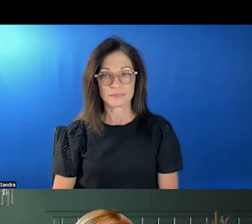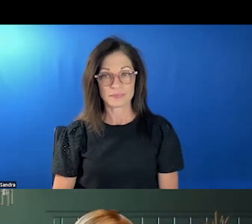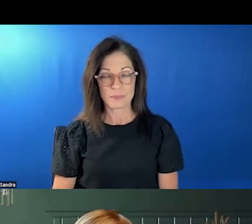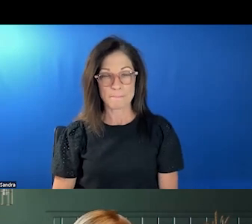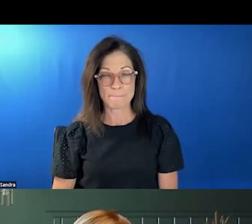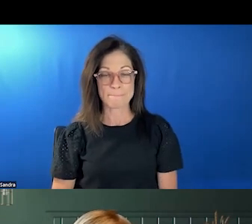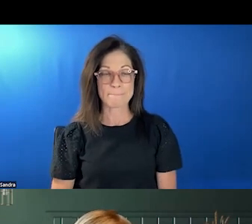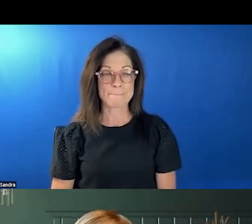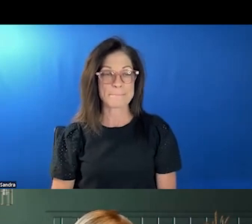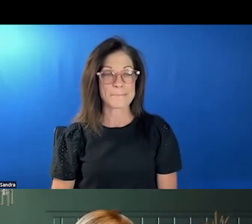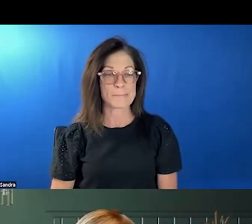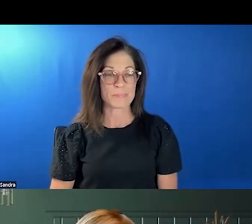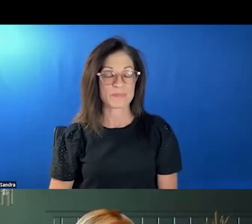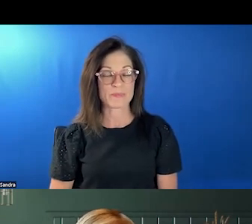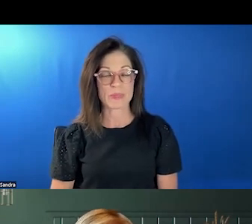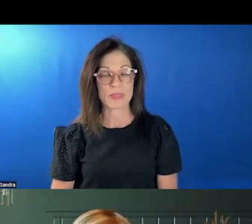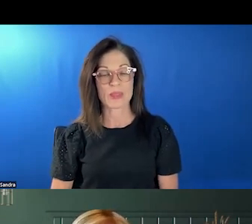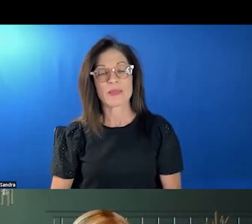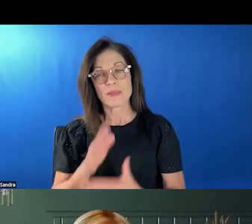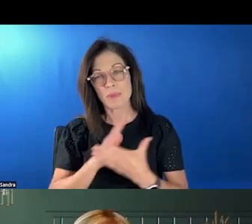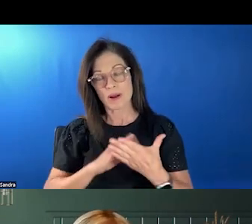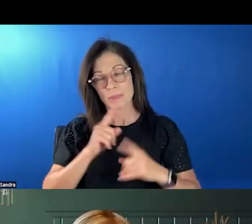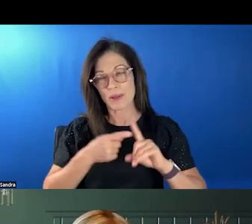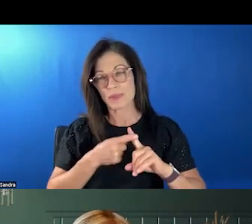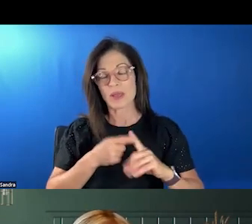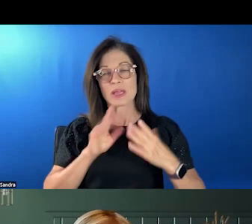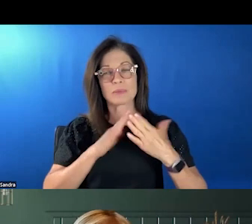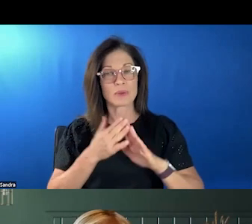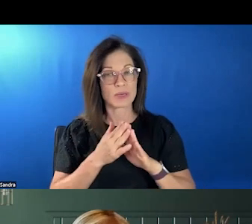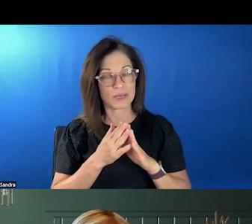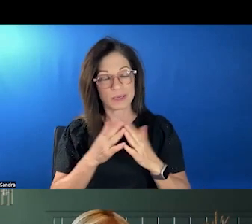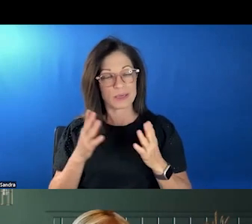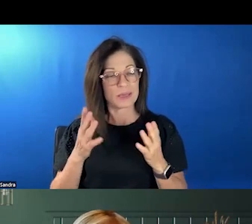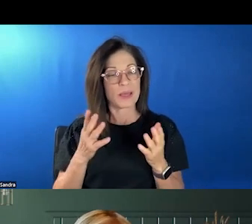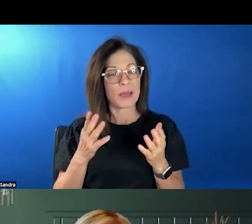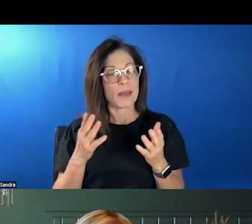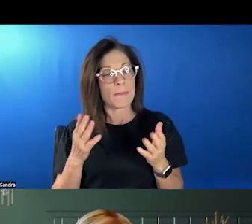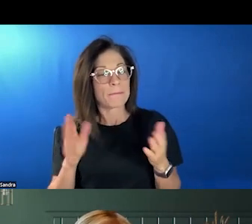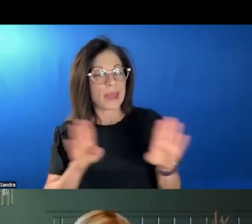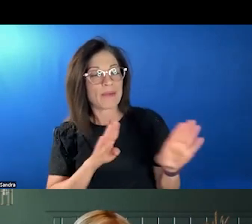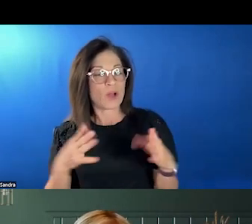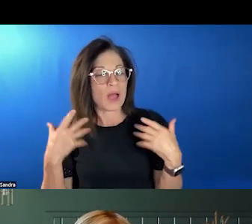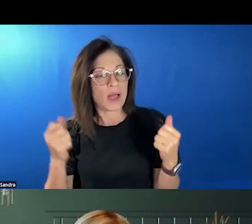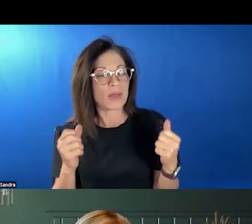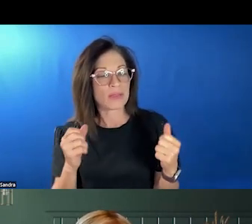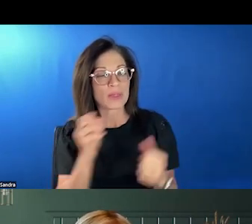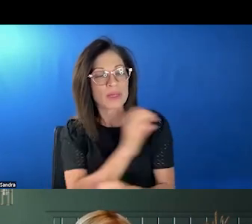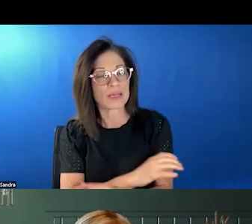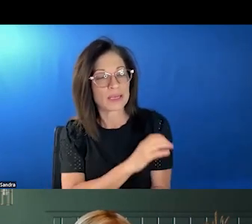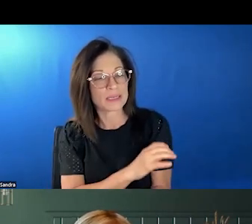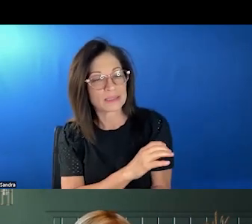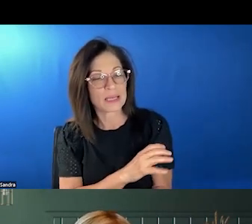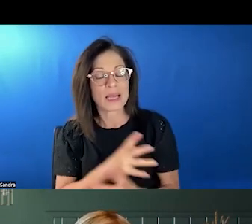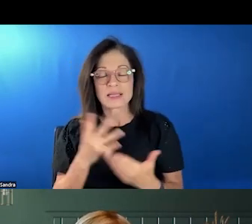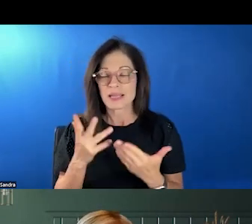piece about community behavioral health clinics that is so incredibly important is that the way the finance model works